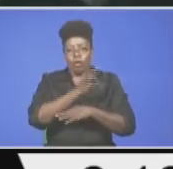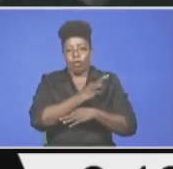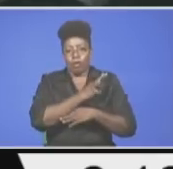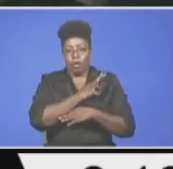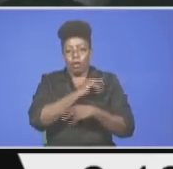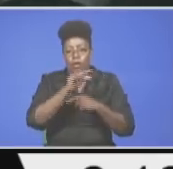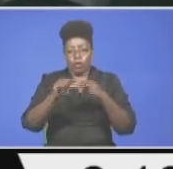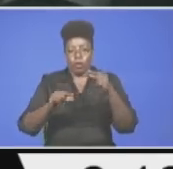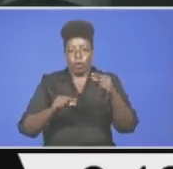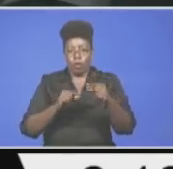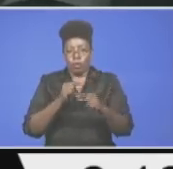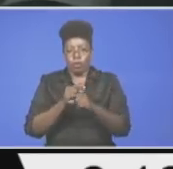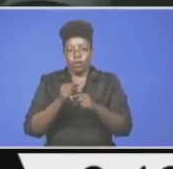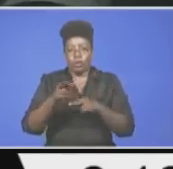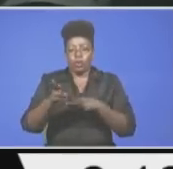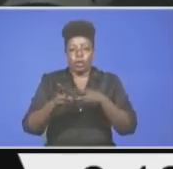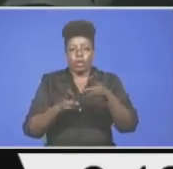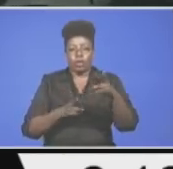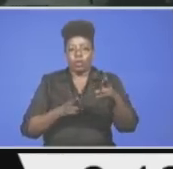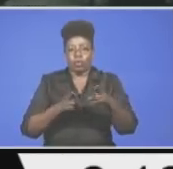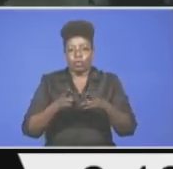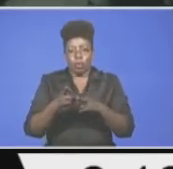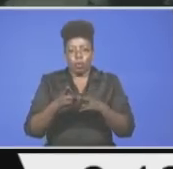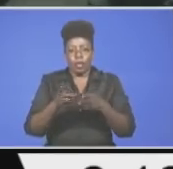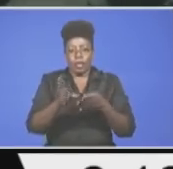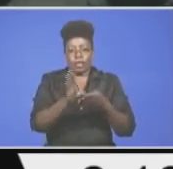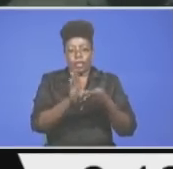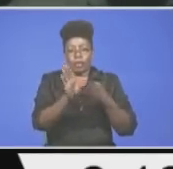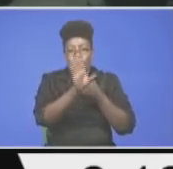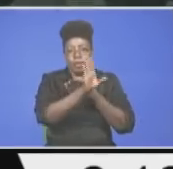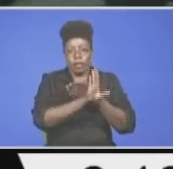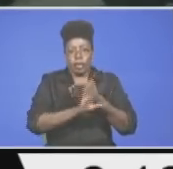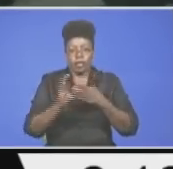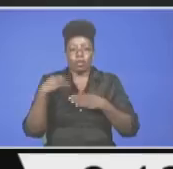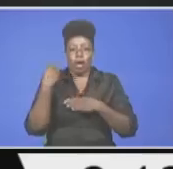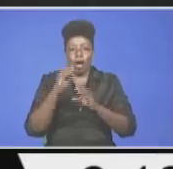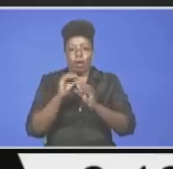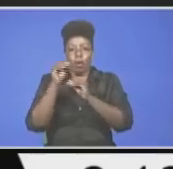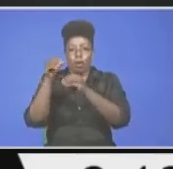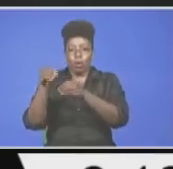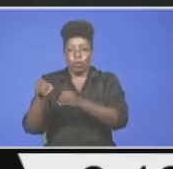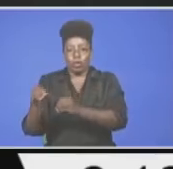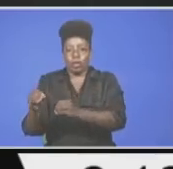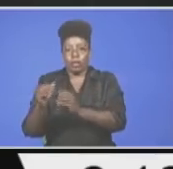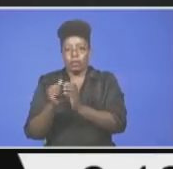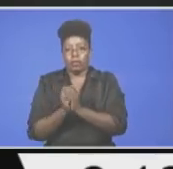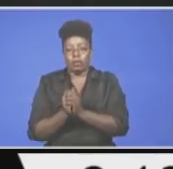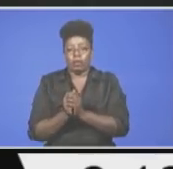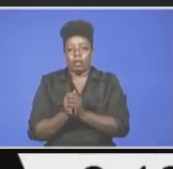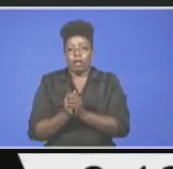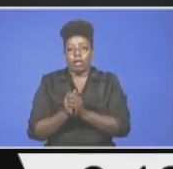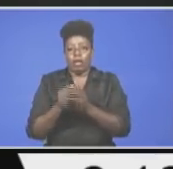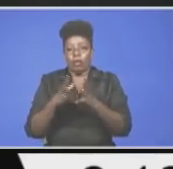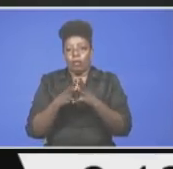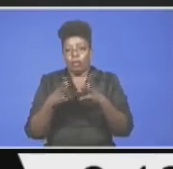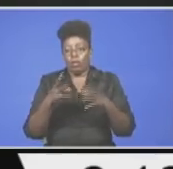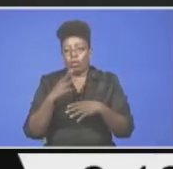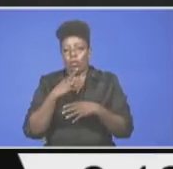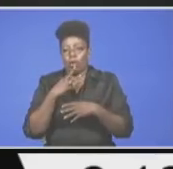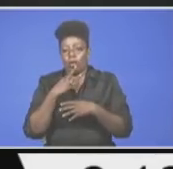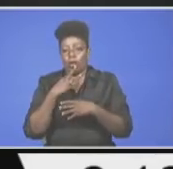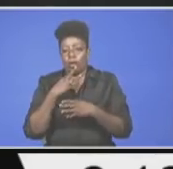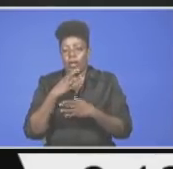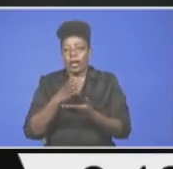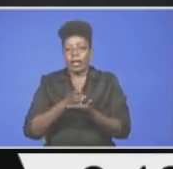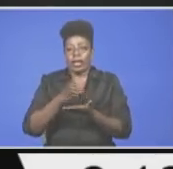global effort to control pollution centers and protect our oceans. More molecules of water in a glass of